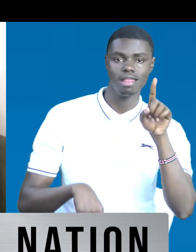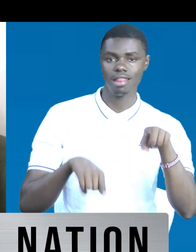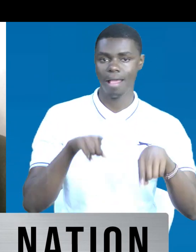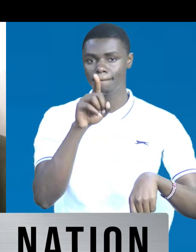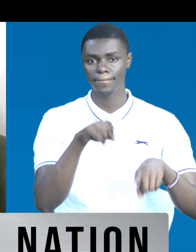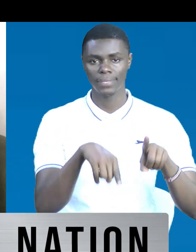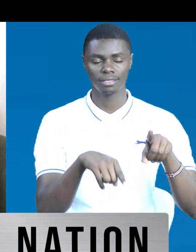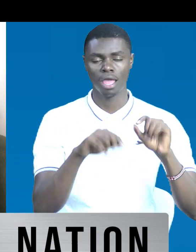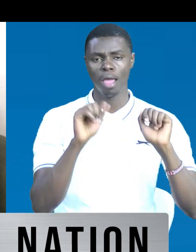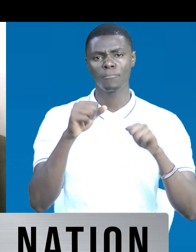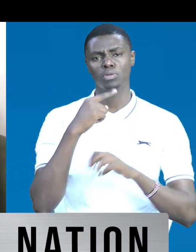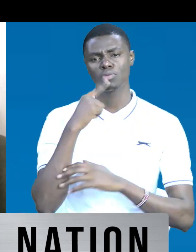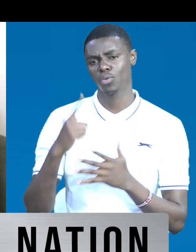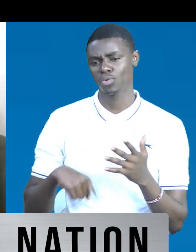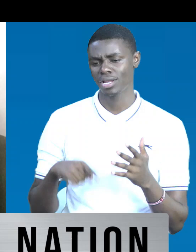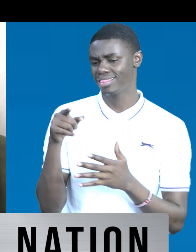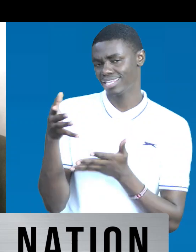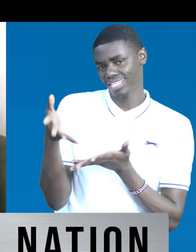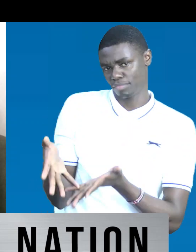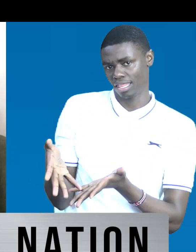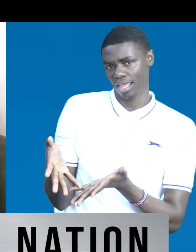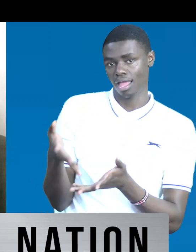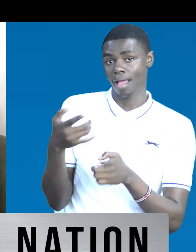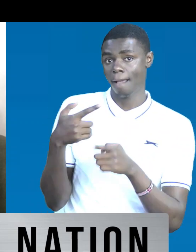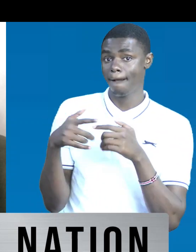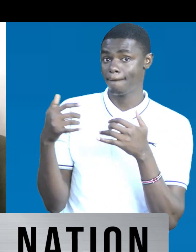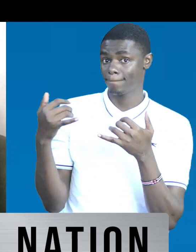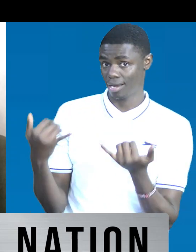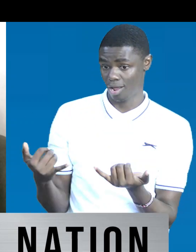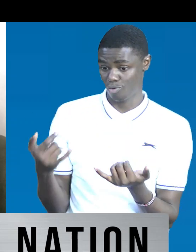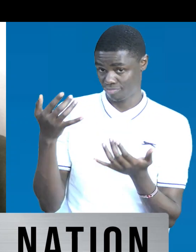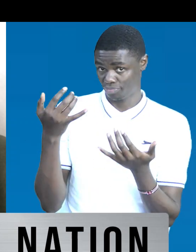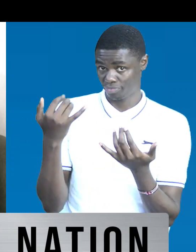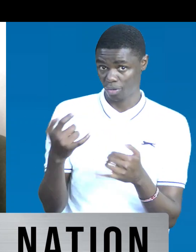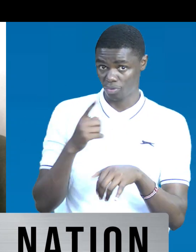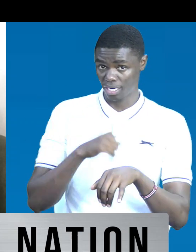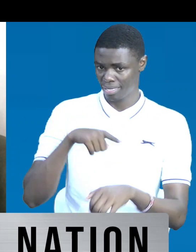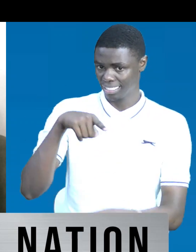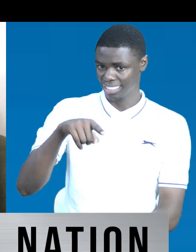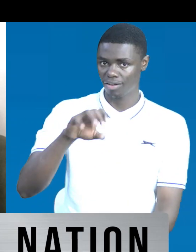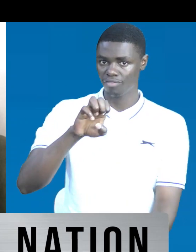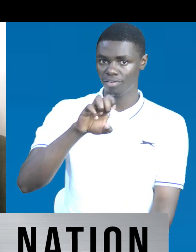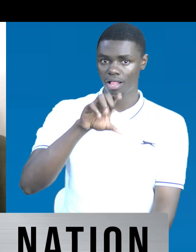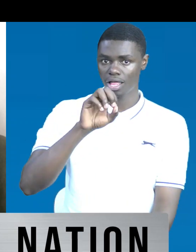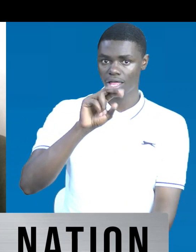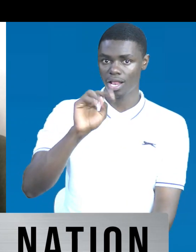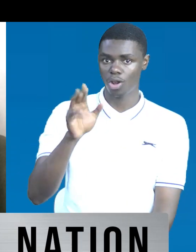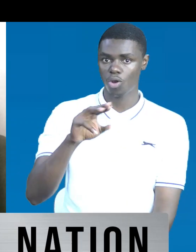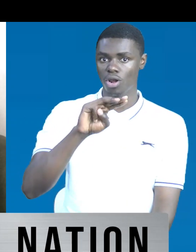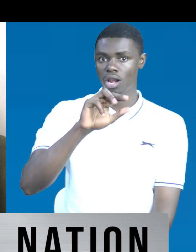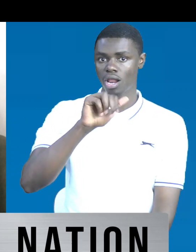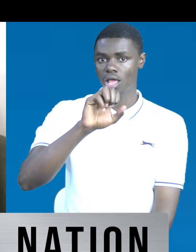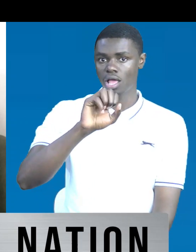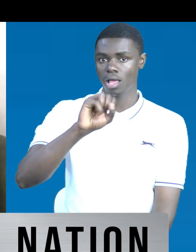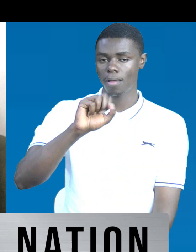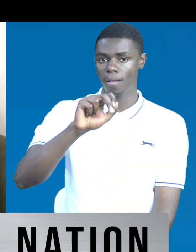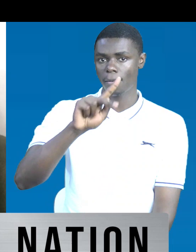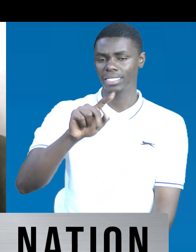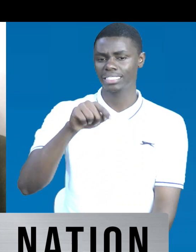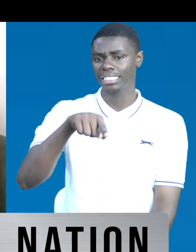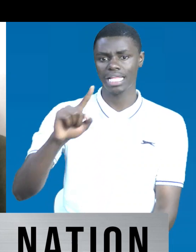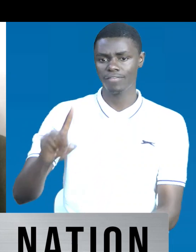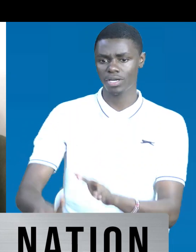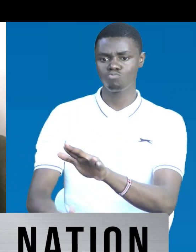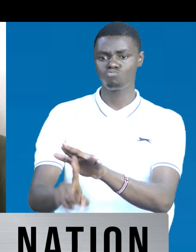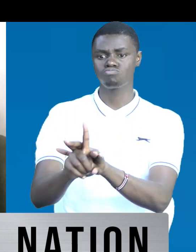We can see that this has been there, but now in this era, he is the one who is coming out strongly or